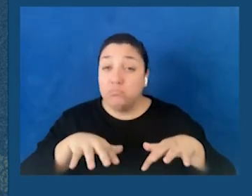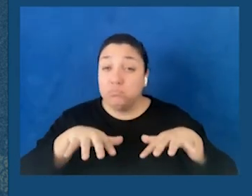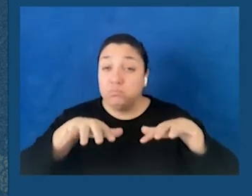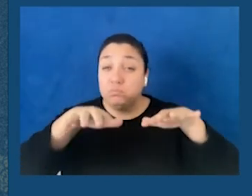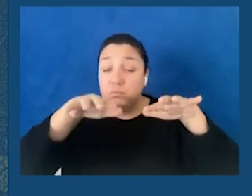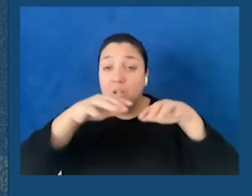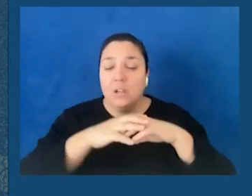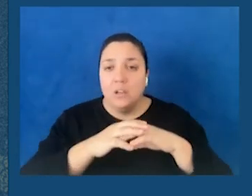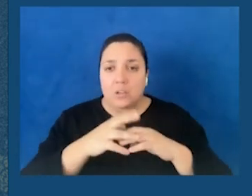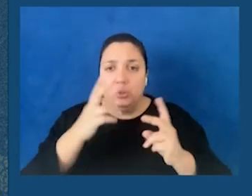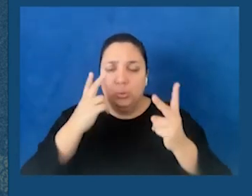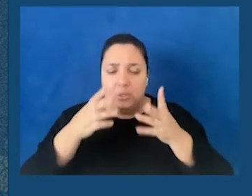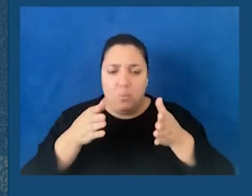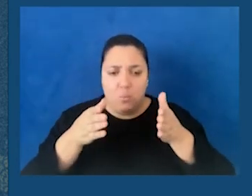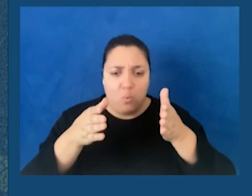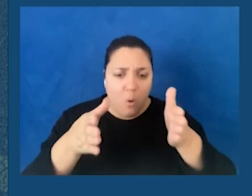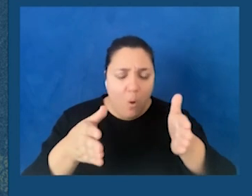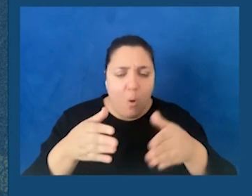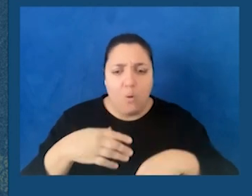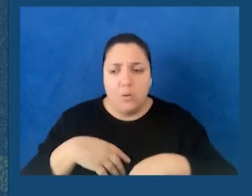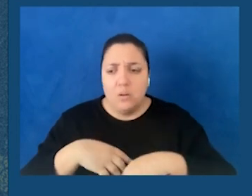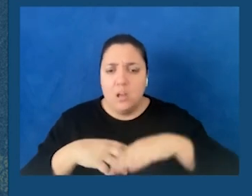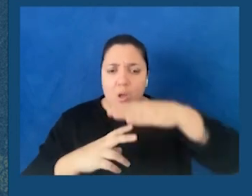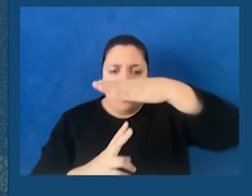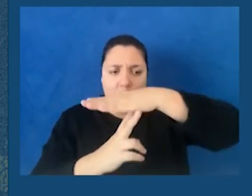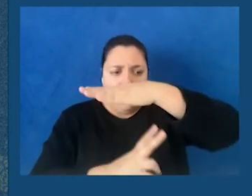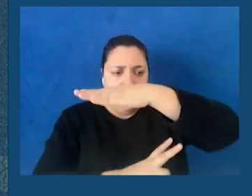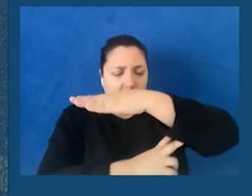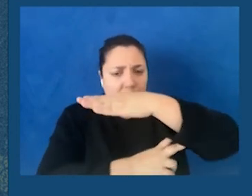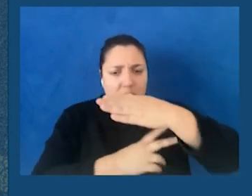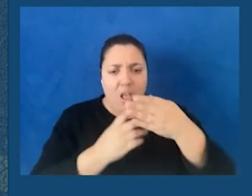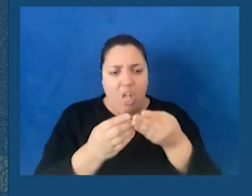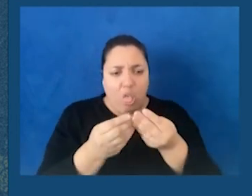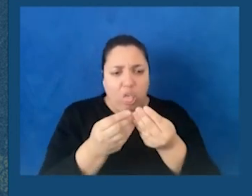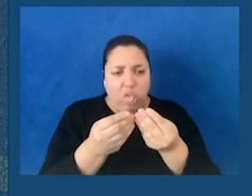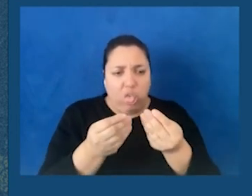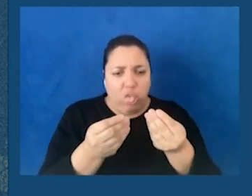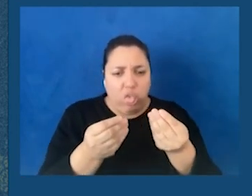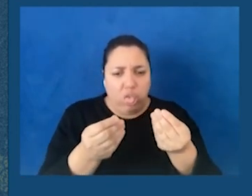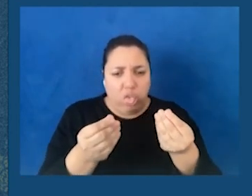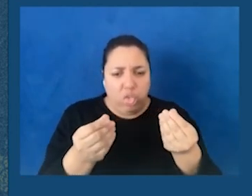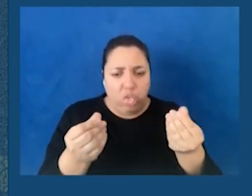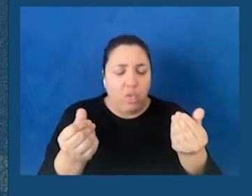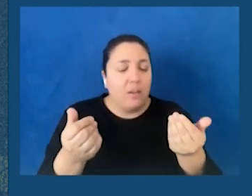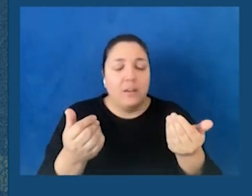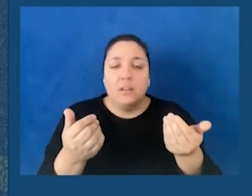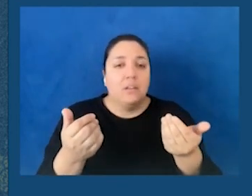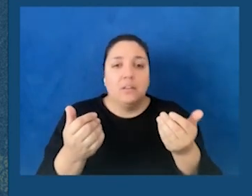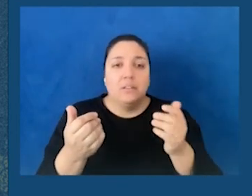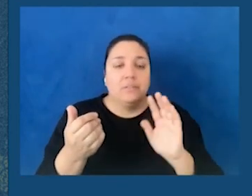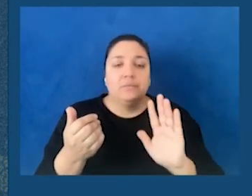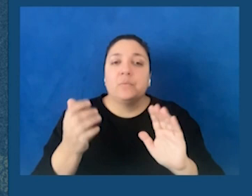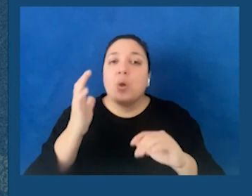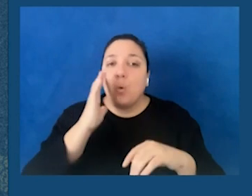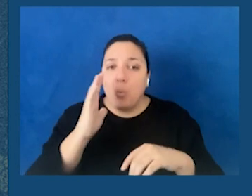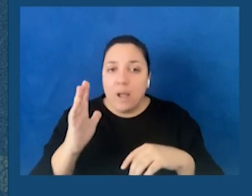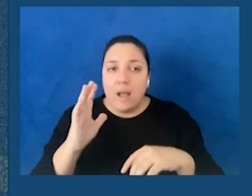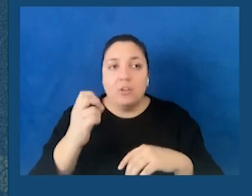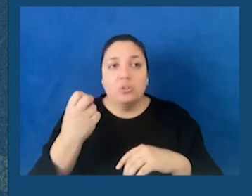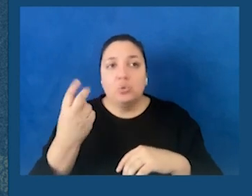our roads and bridges that residents use every day to get to work. We're going to pave routes 12B and 412 in Oneida